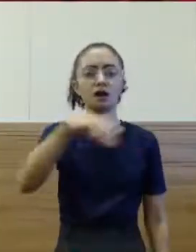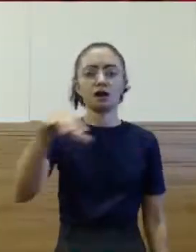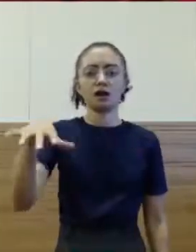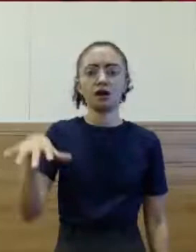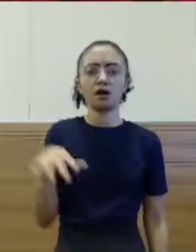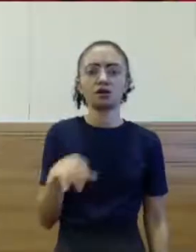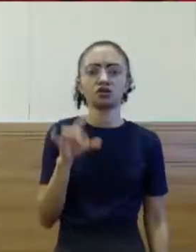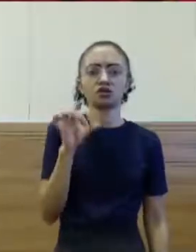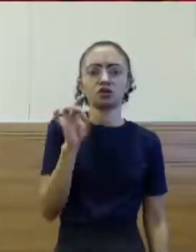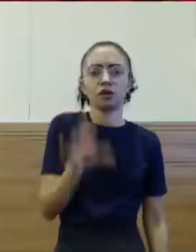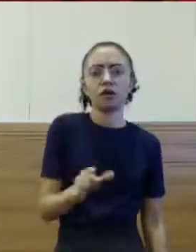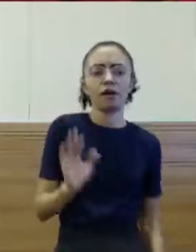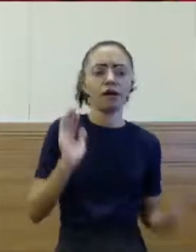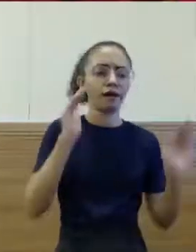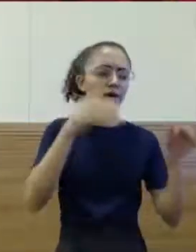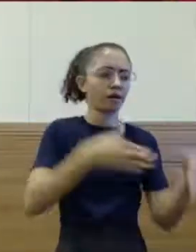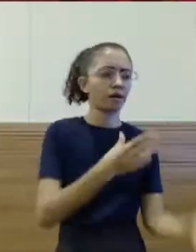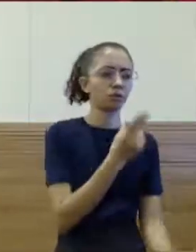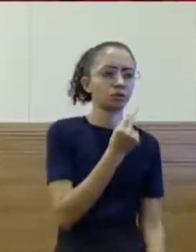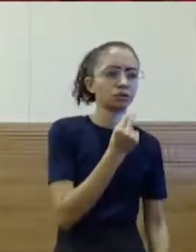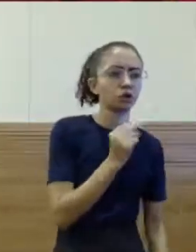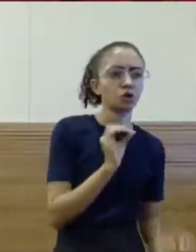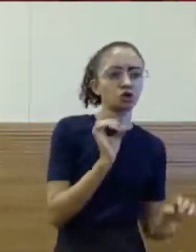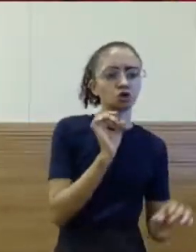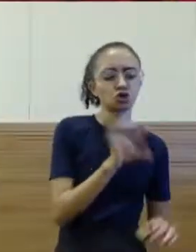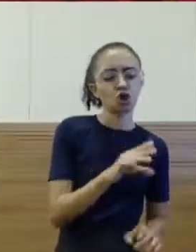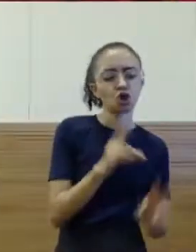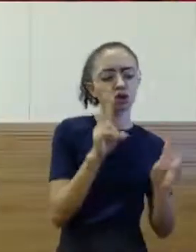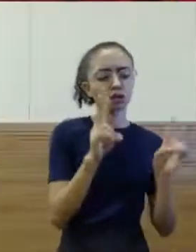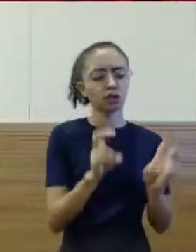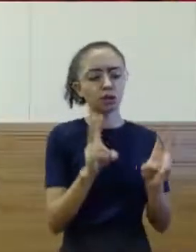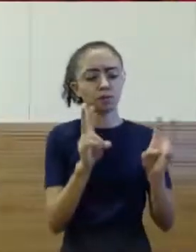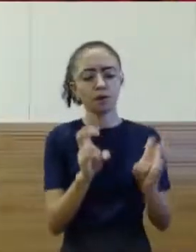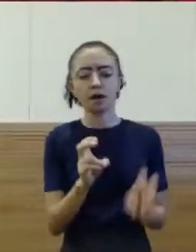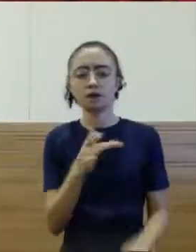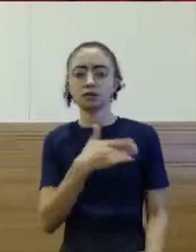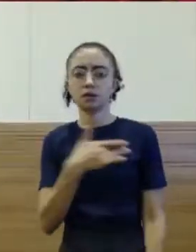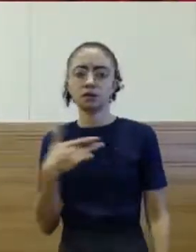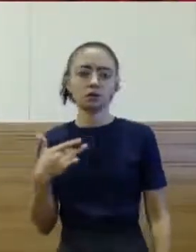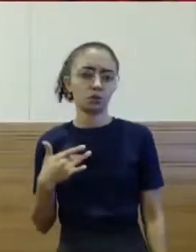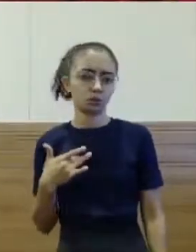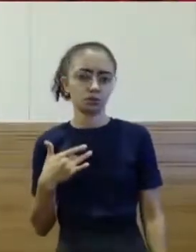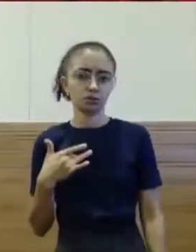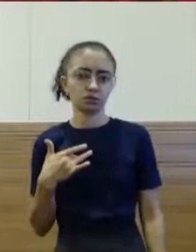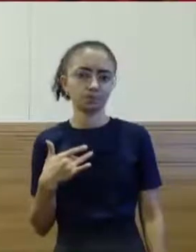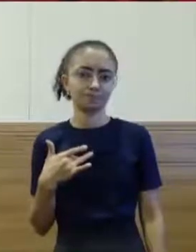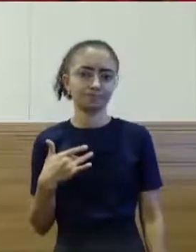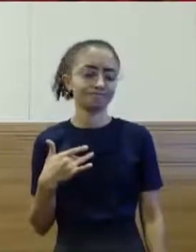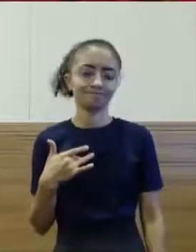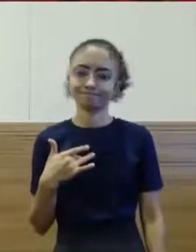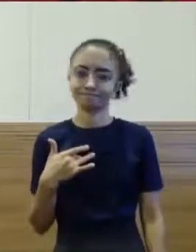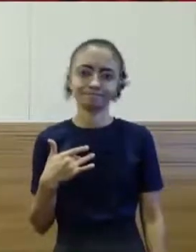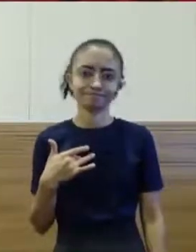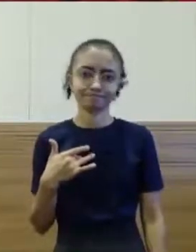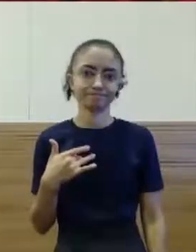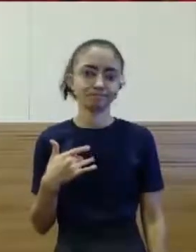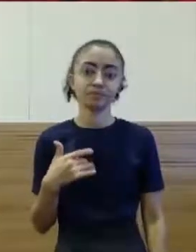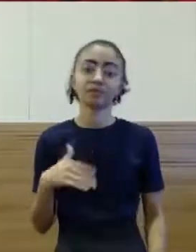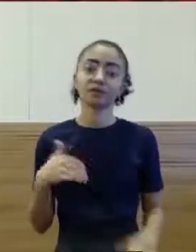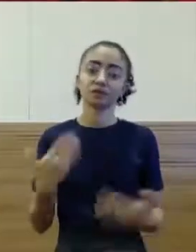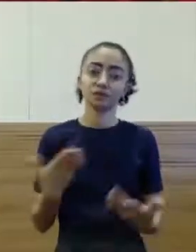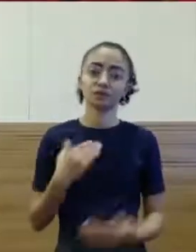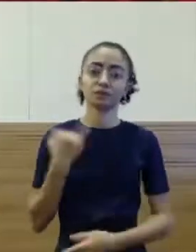Well, it's not only health and nutrition, because many times are the guides or the guides were seen like that. So we see